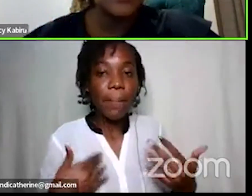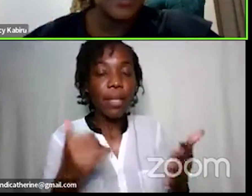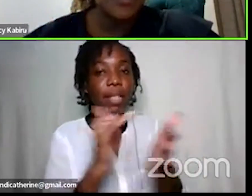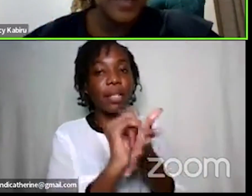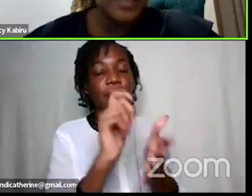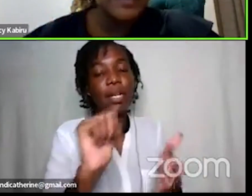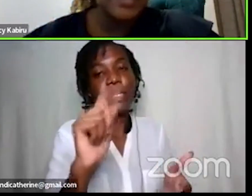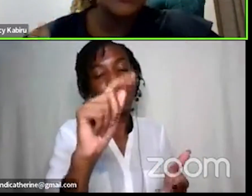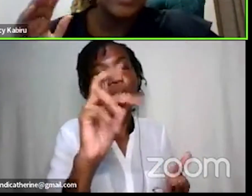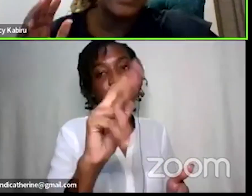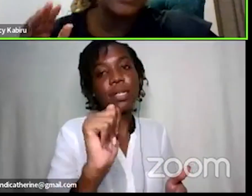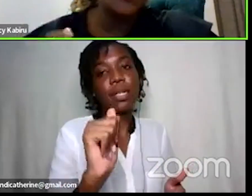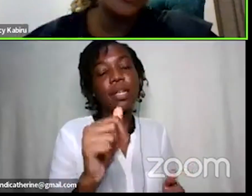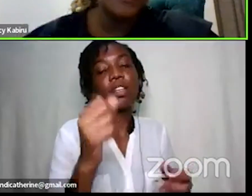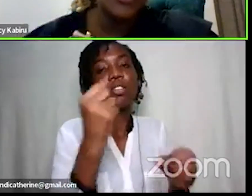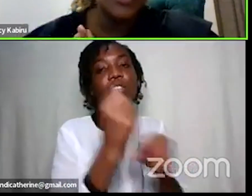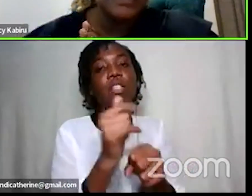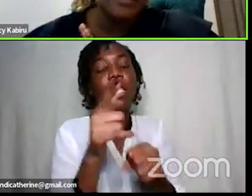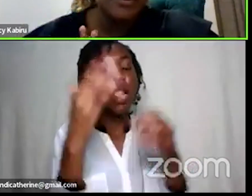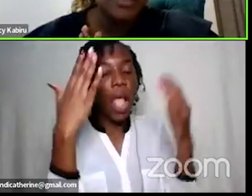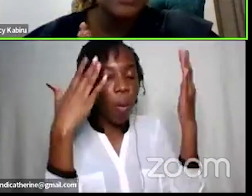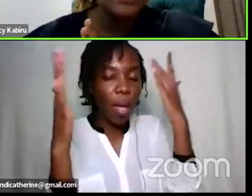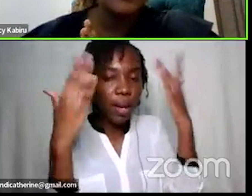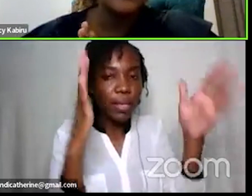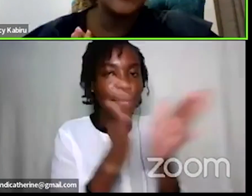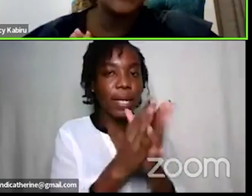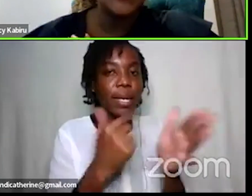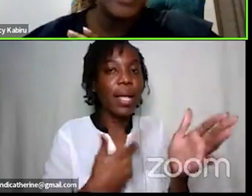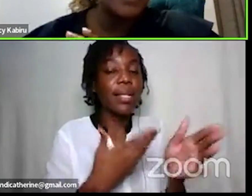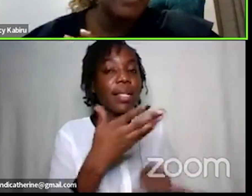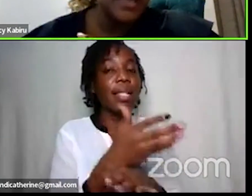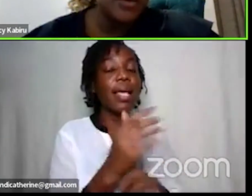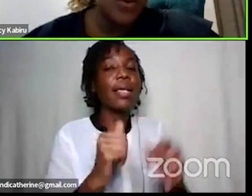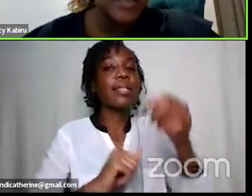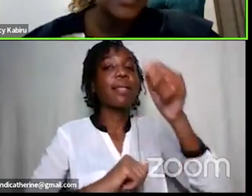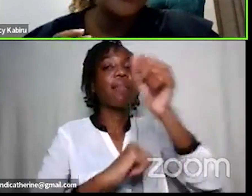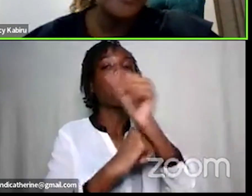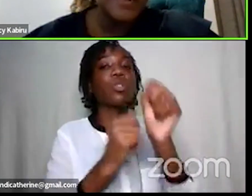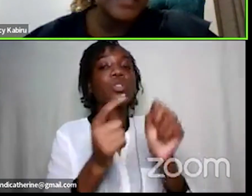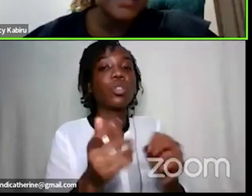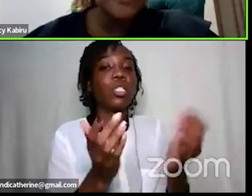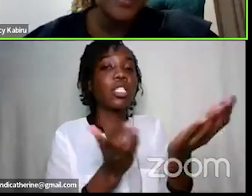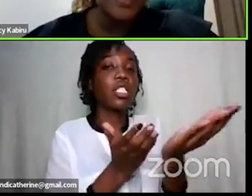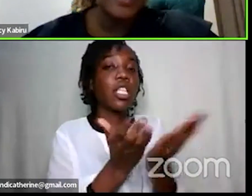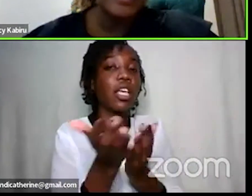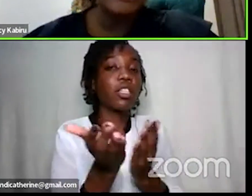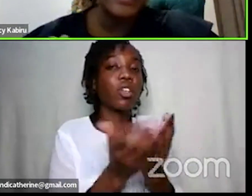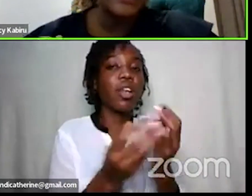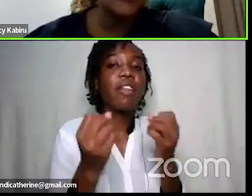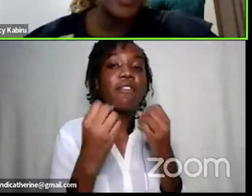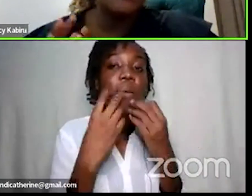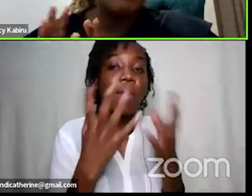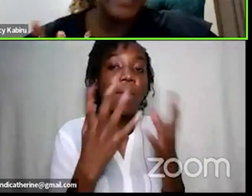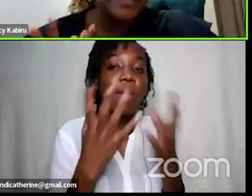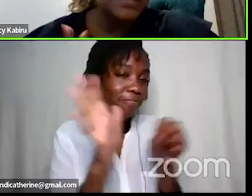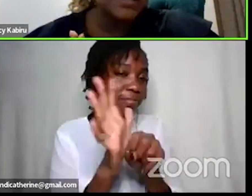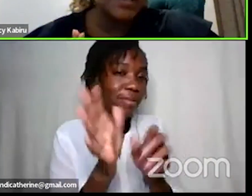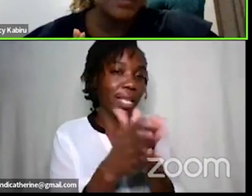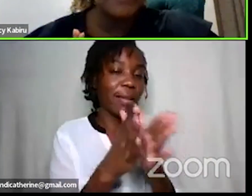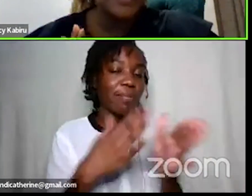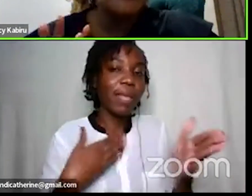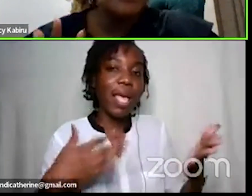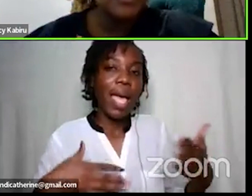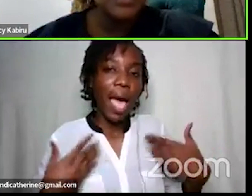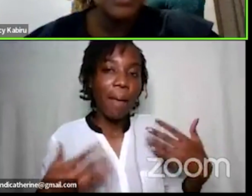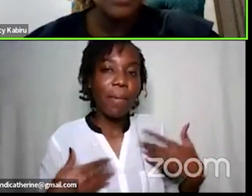this mental health awareness, and we are here to offer you the support. This session has been quite informative, and I'm glad to have